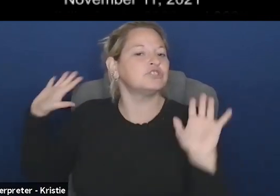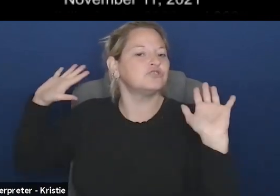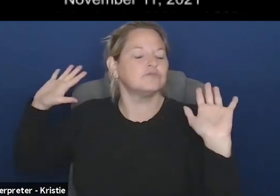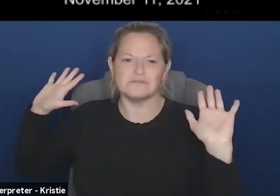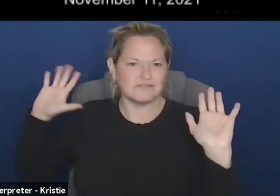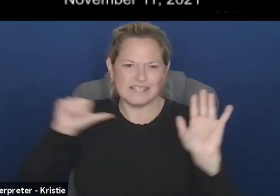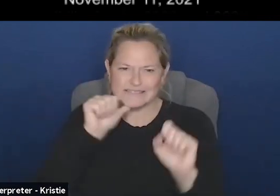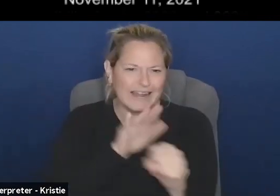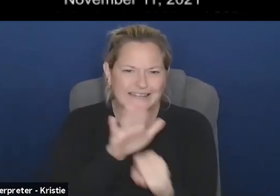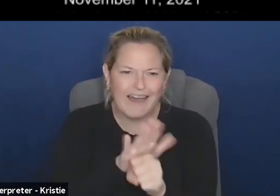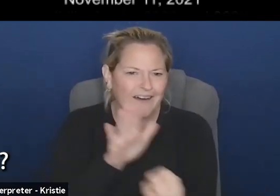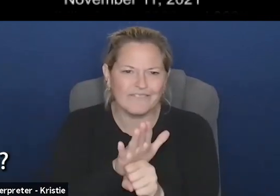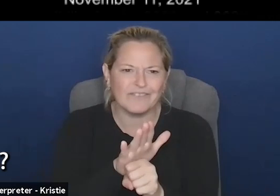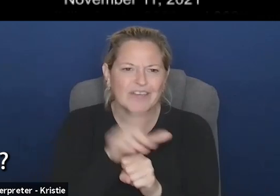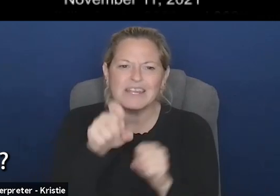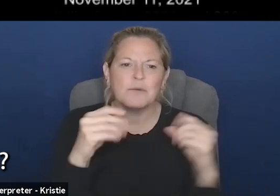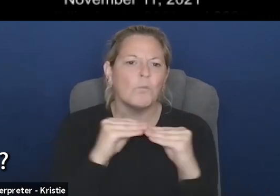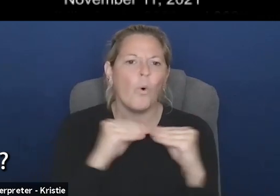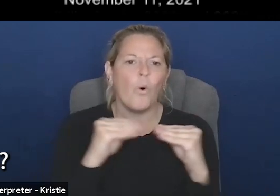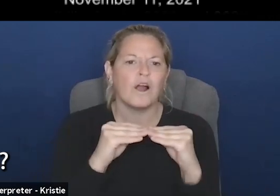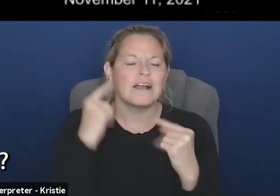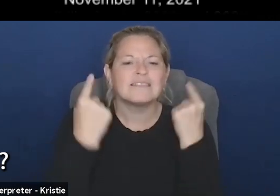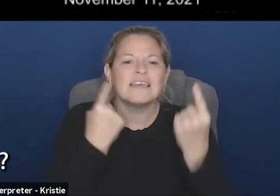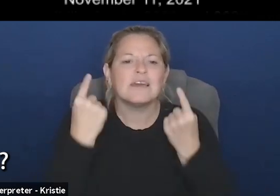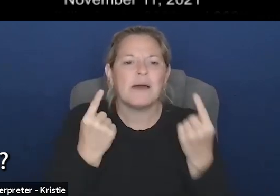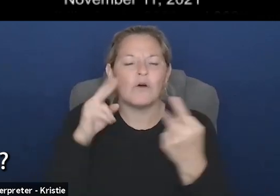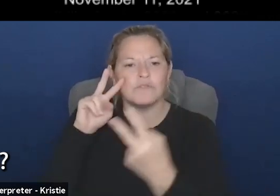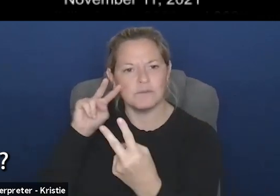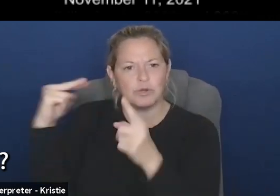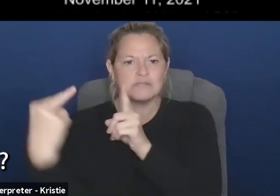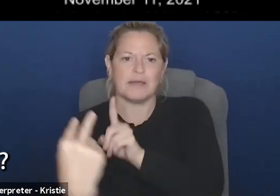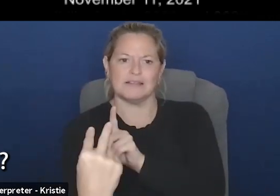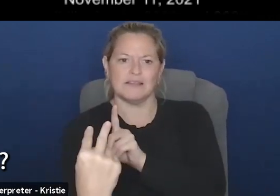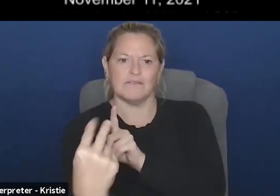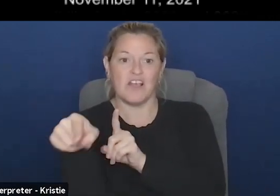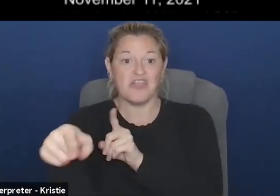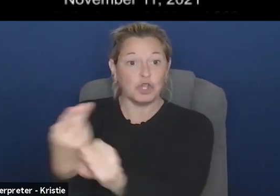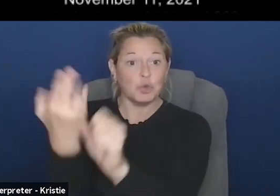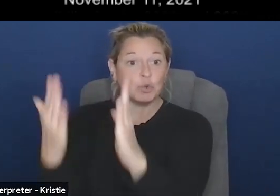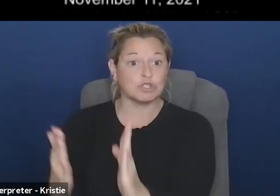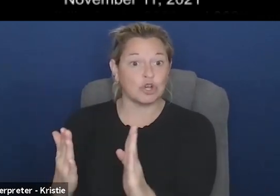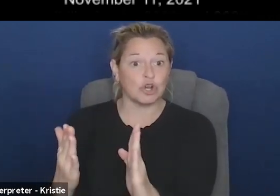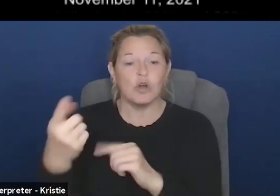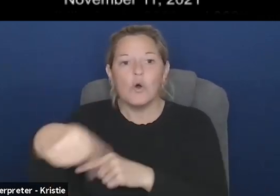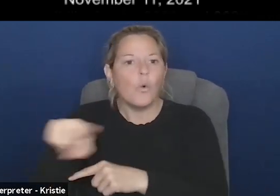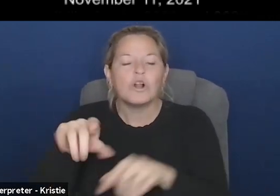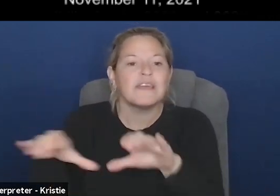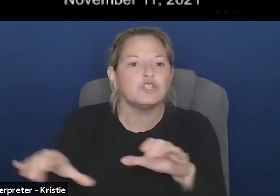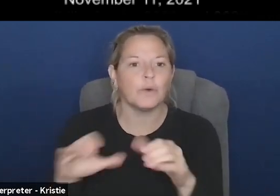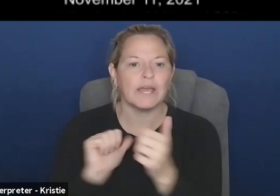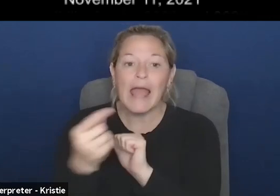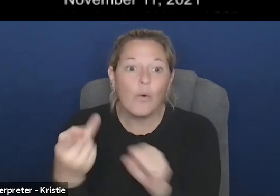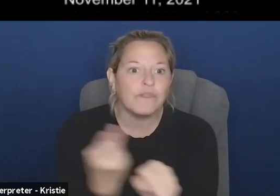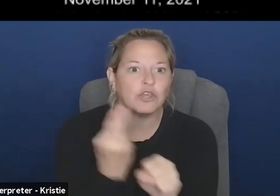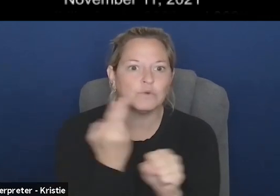about who's going to be using it, what they're going to be using it for, what are the other things that they do, what are the other constraints and